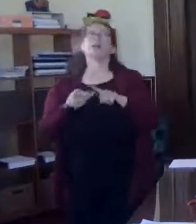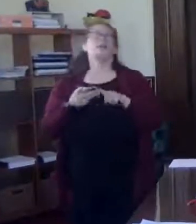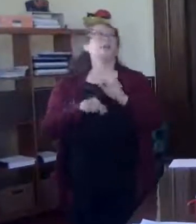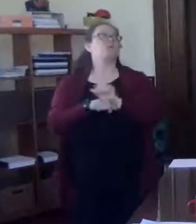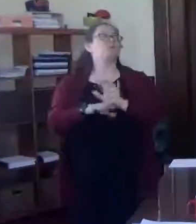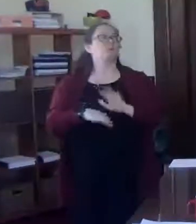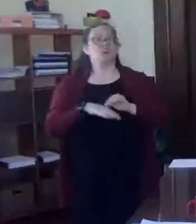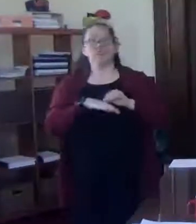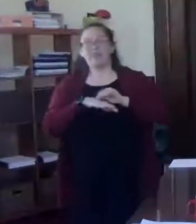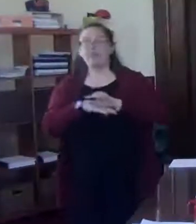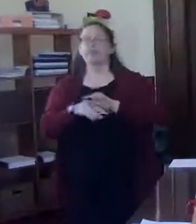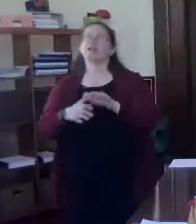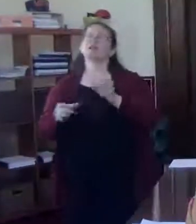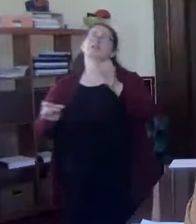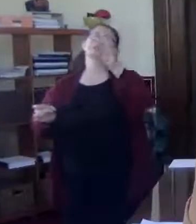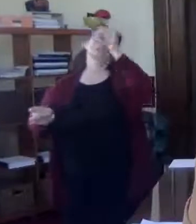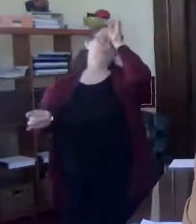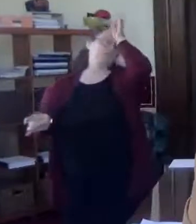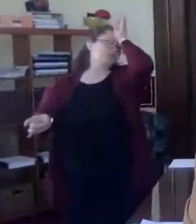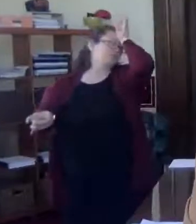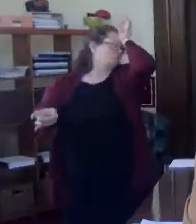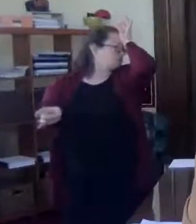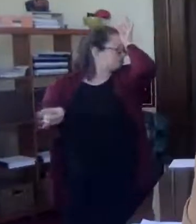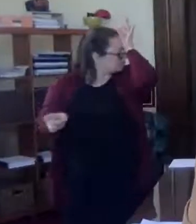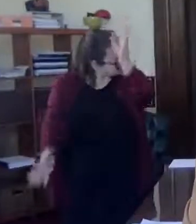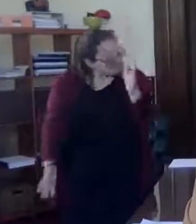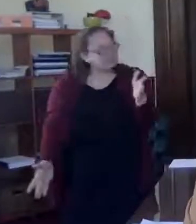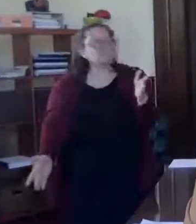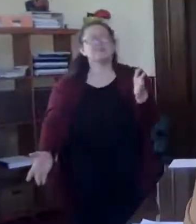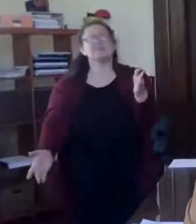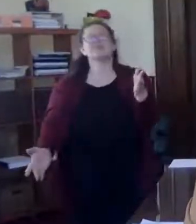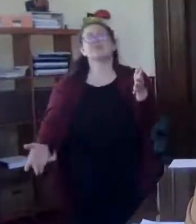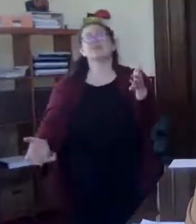is devastating. So I